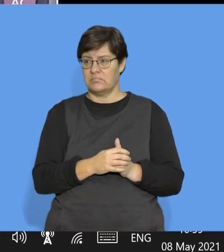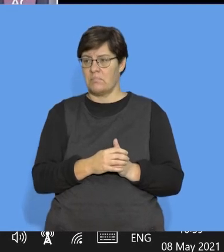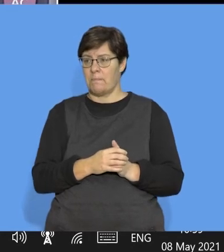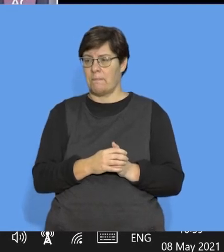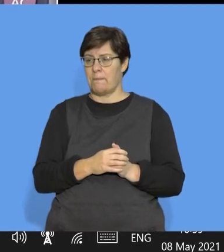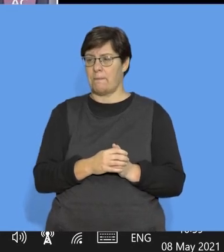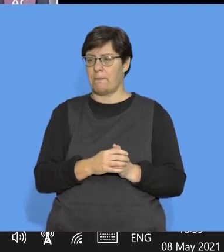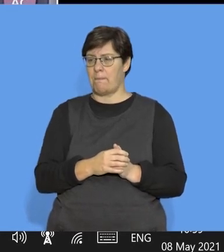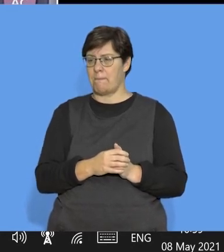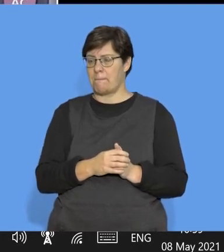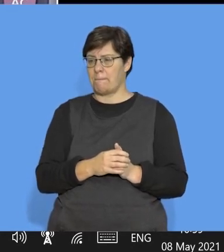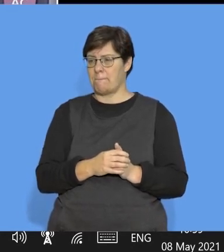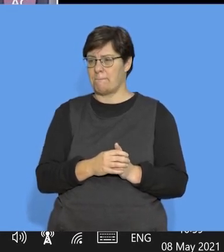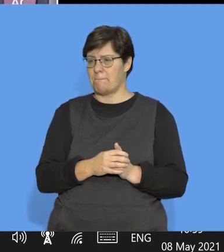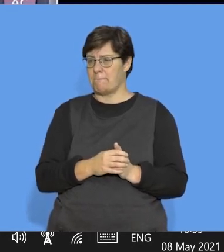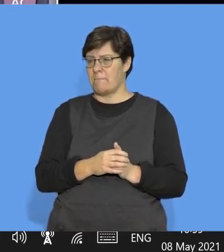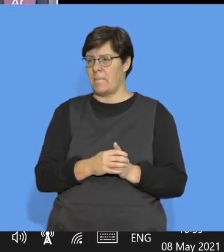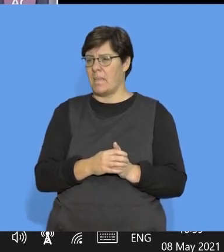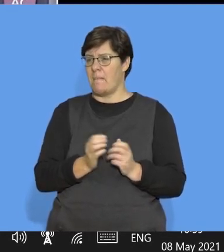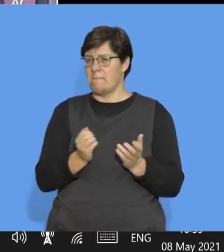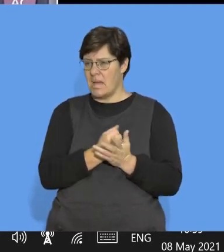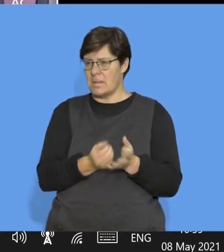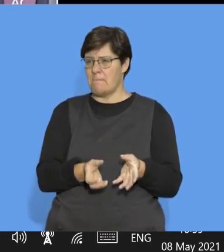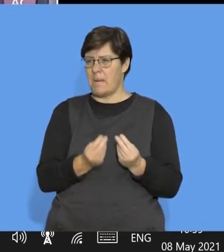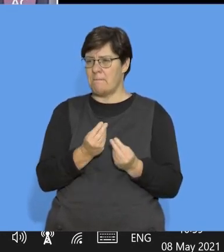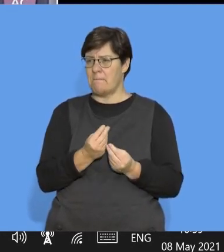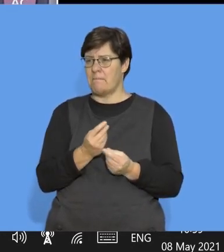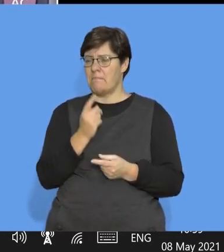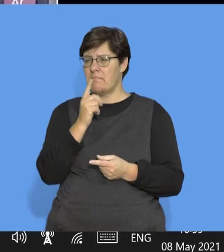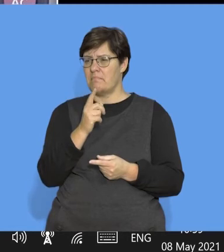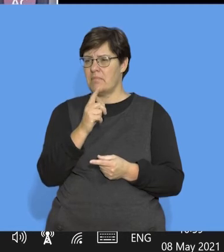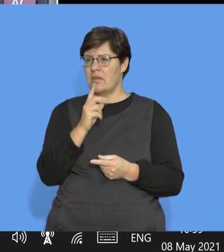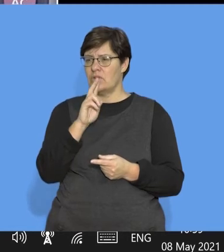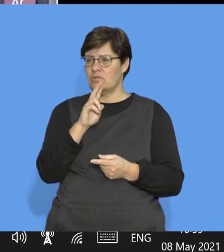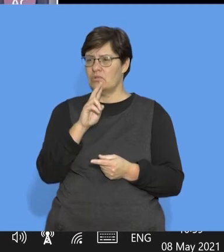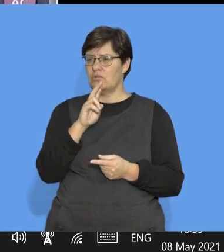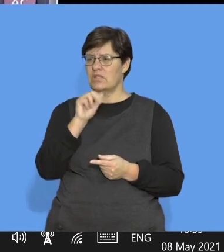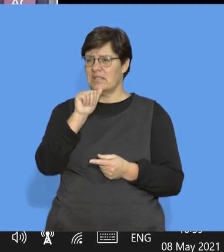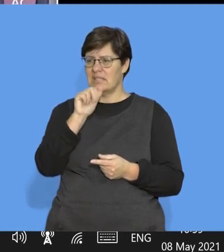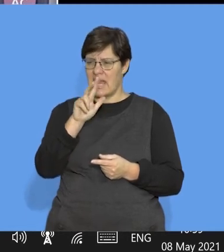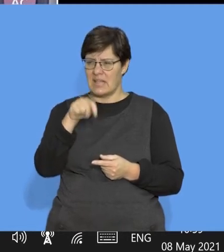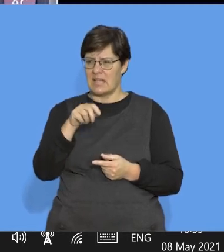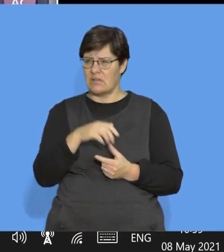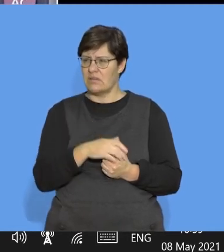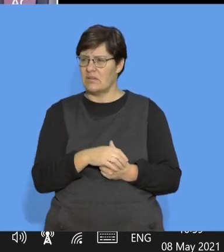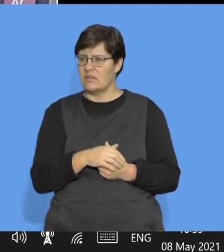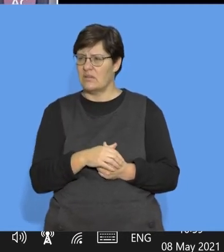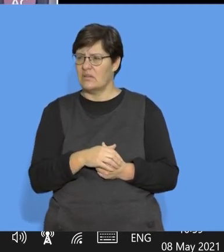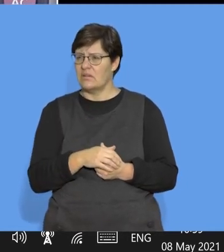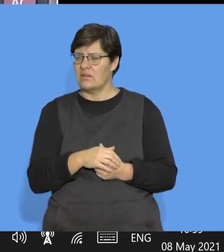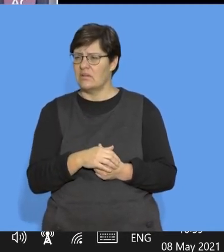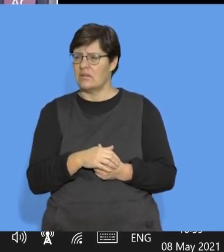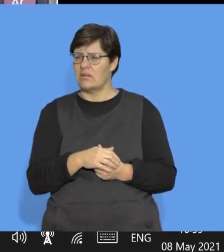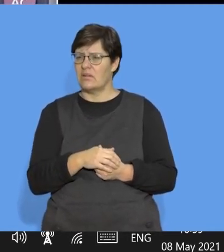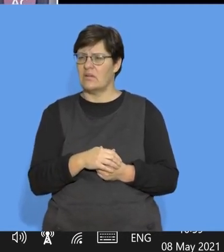up while we're working on it. We actually have to get a figure of, I think there should be 268,000. Let's do that